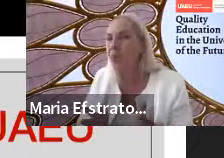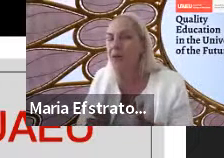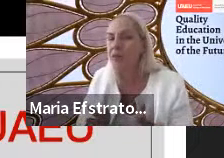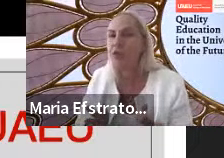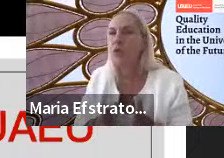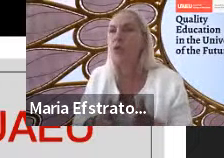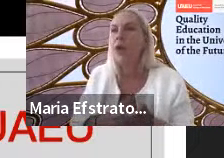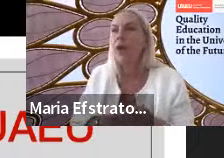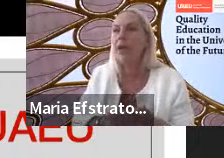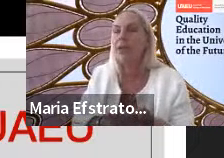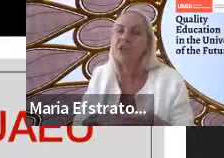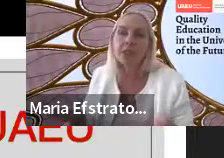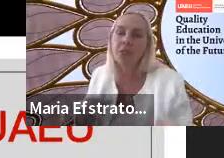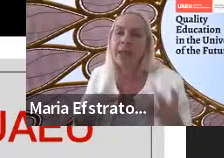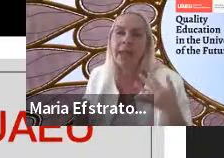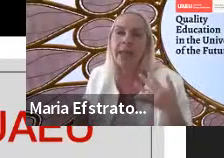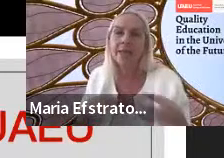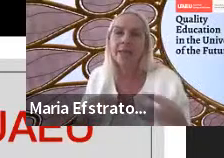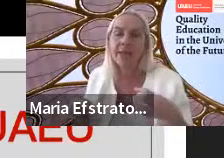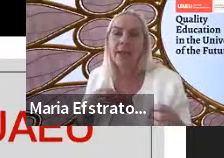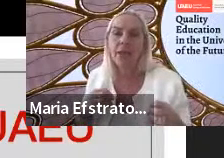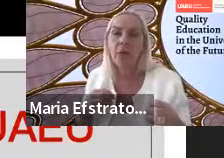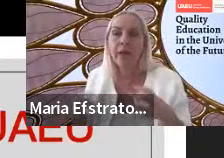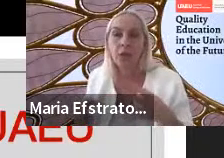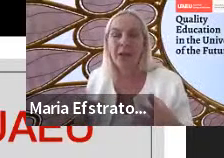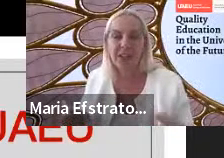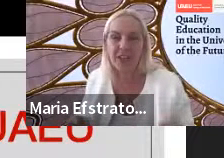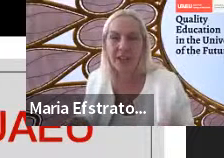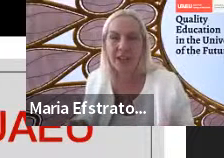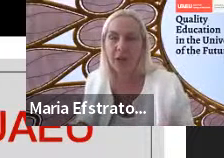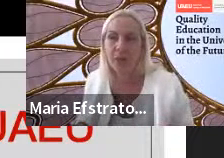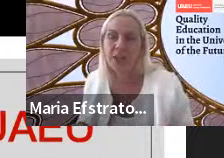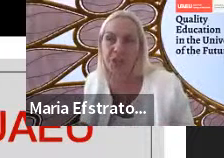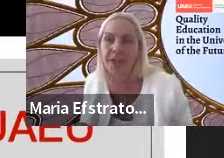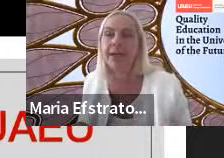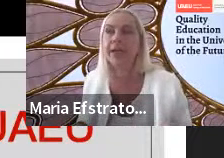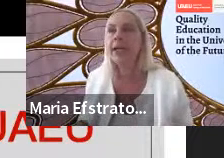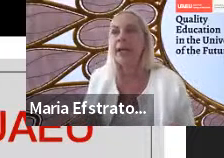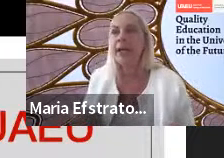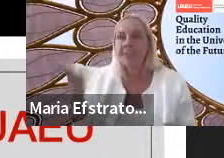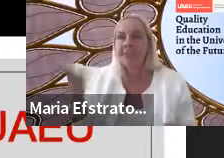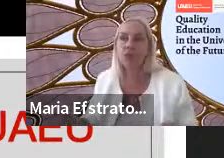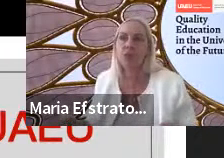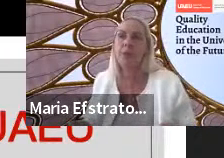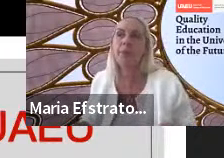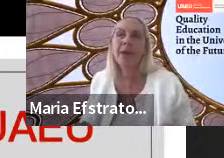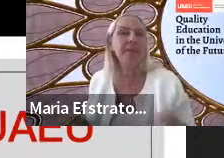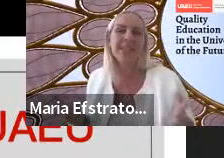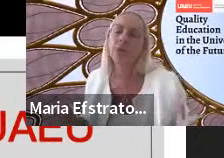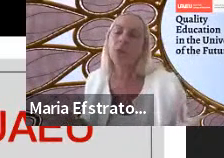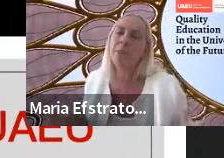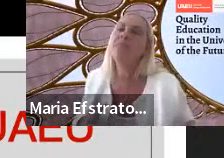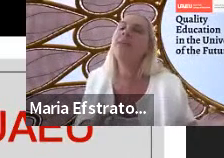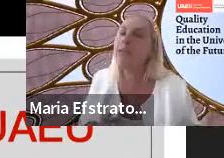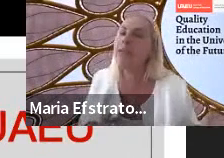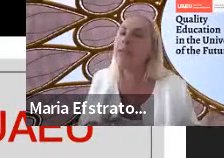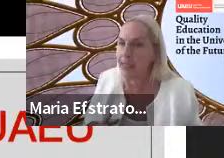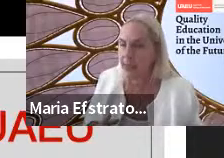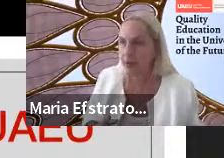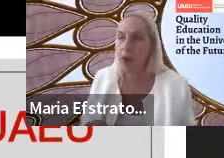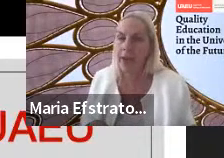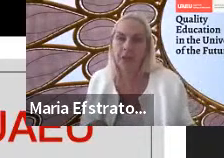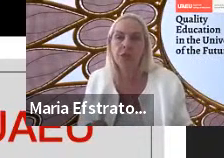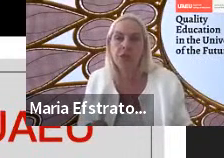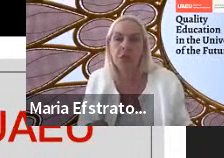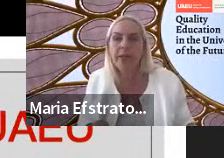We didn't want to just create a quick questionnaire, give it to some parent. That will be the